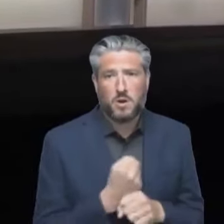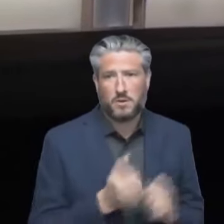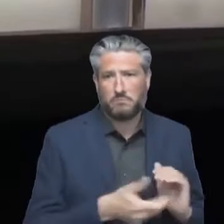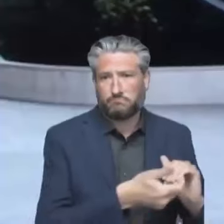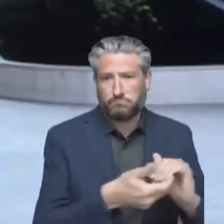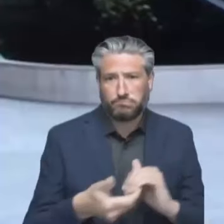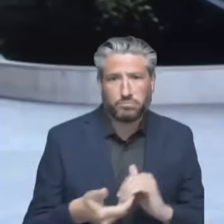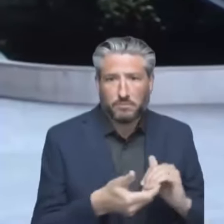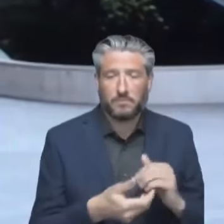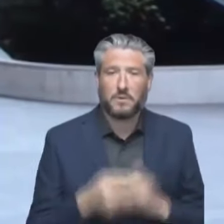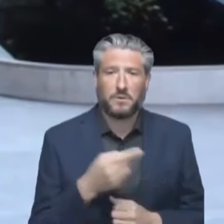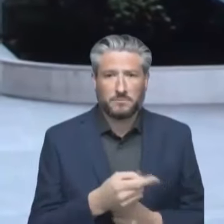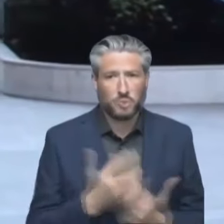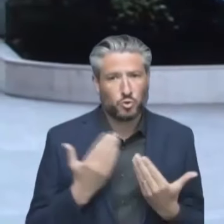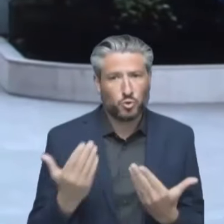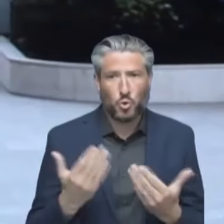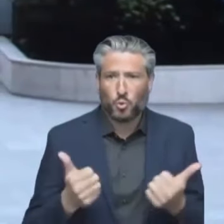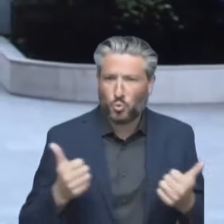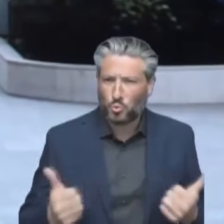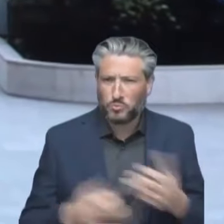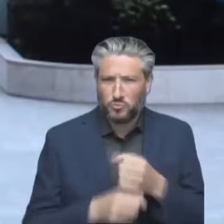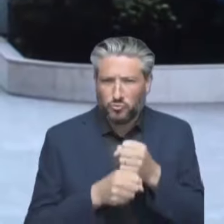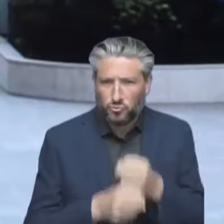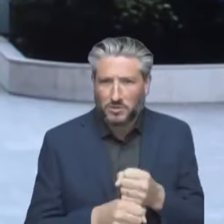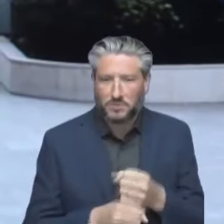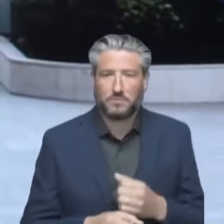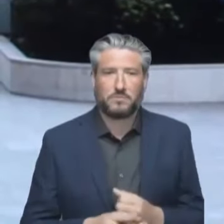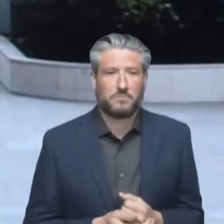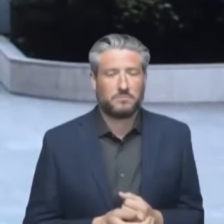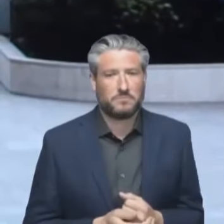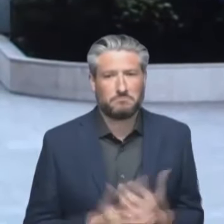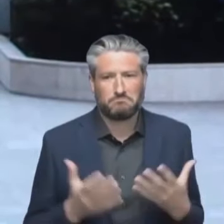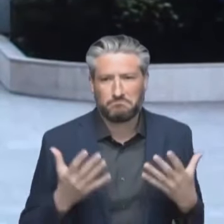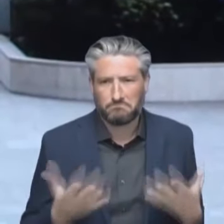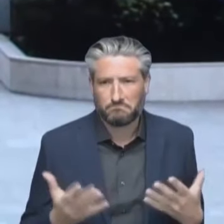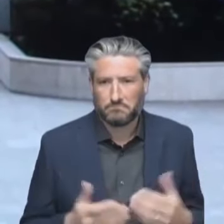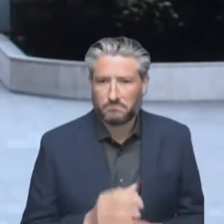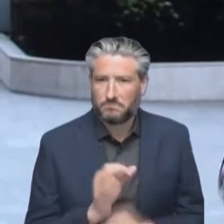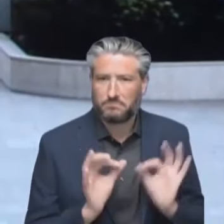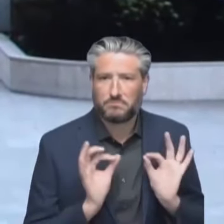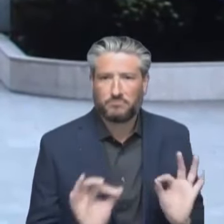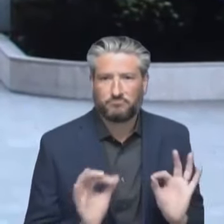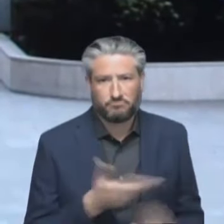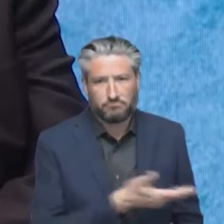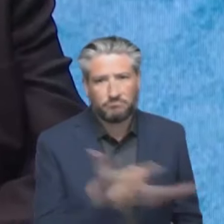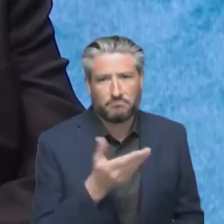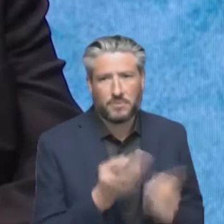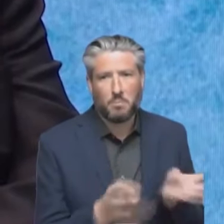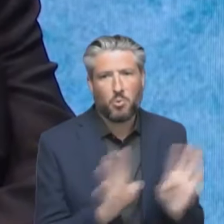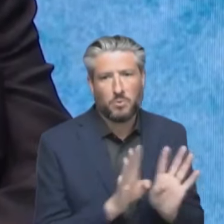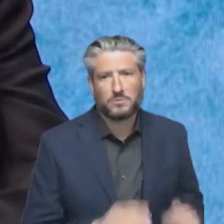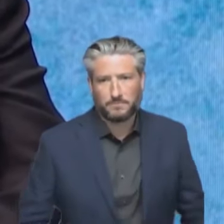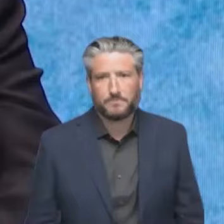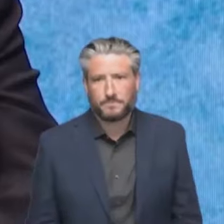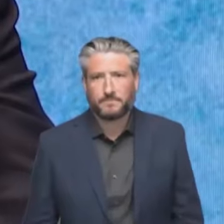to build every single day. I would especially like to pay tribute to the always professional